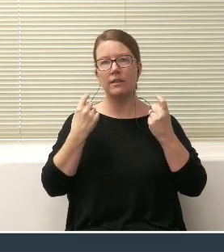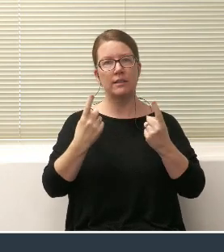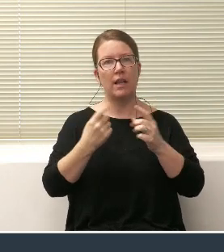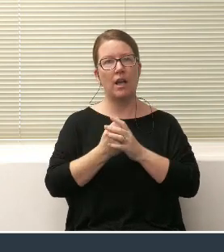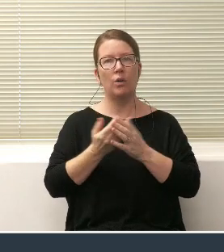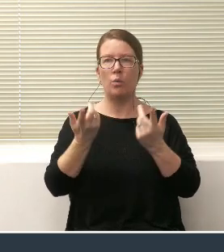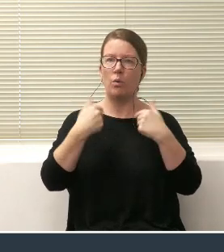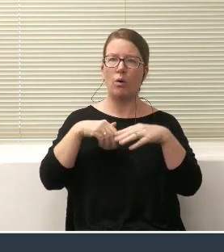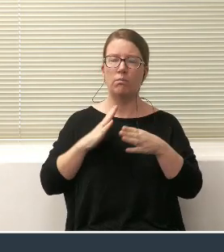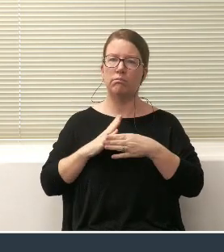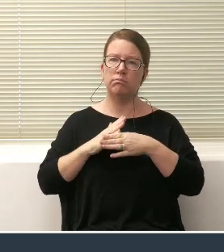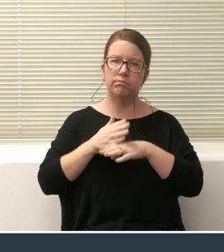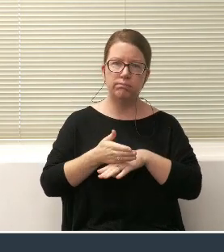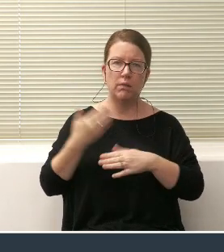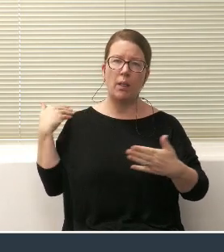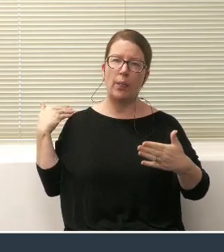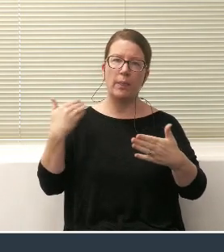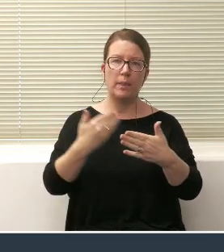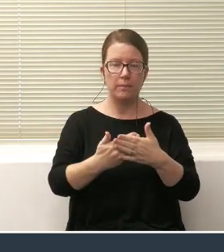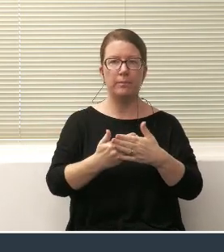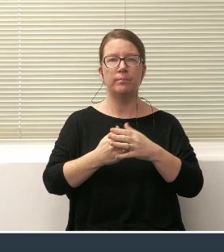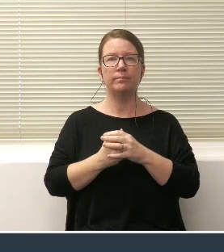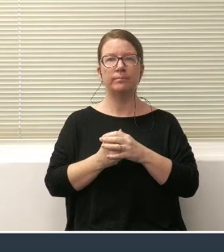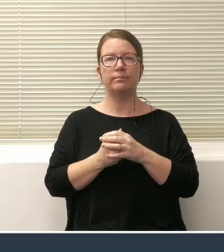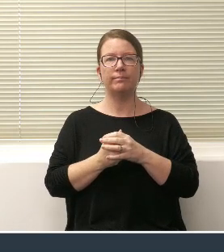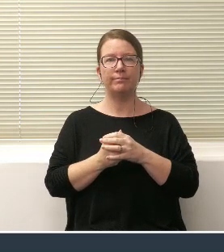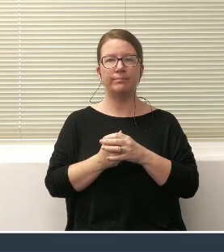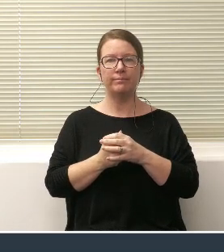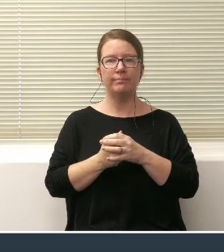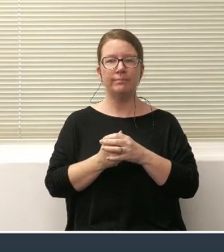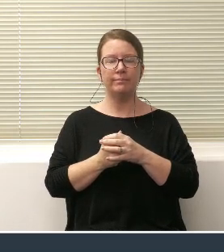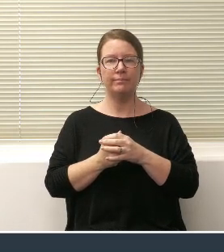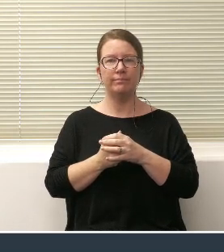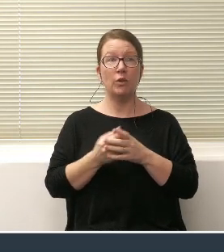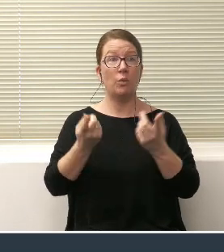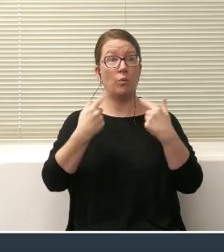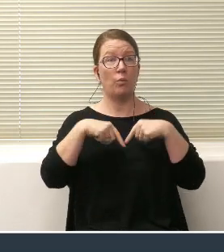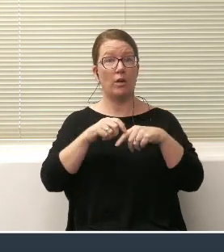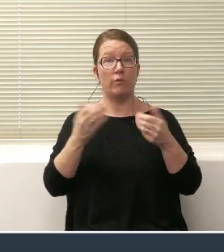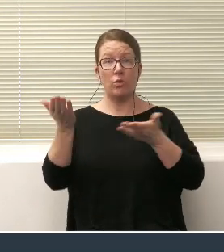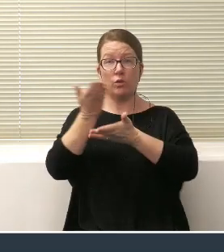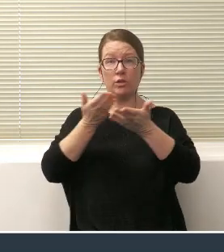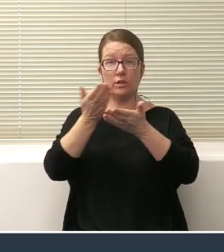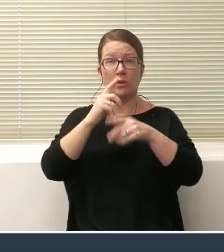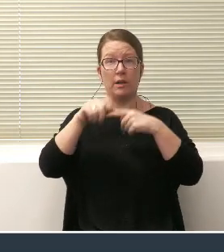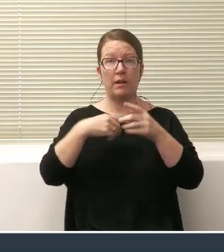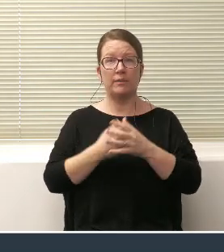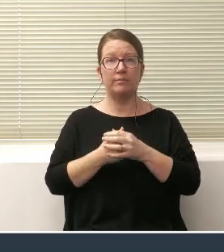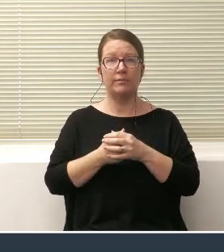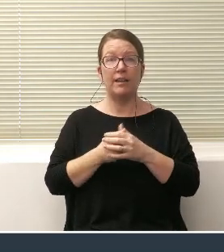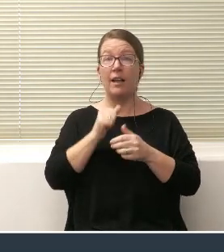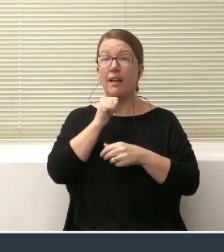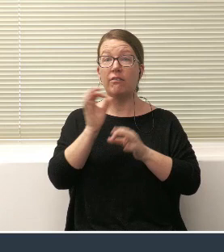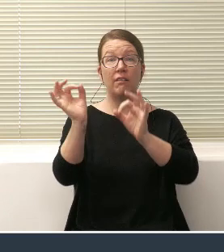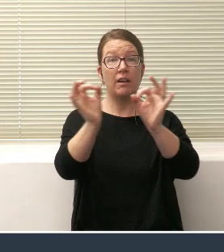obviously worked through quite a lengthy process to arrive at our preferred option that we consulted on. So if there's no questions. Madam